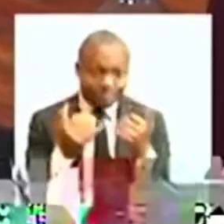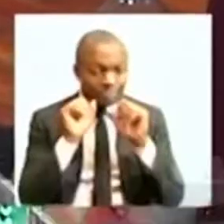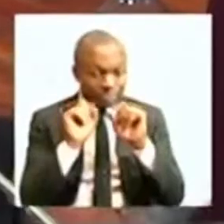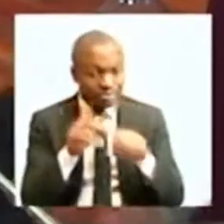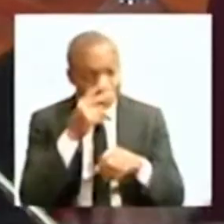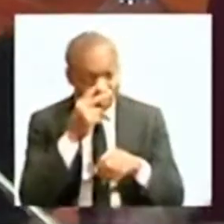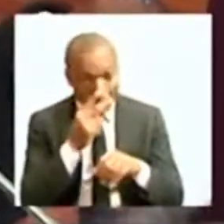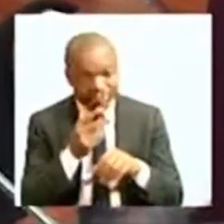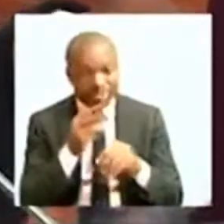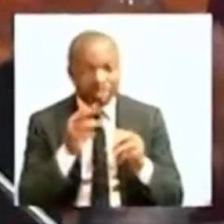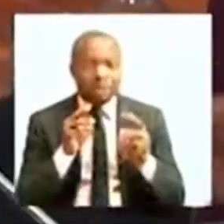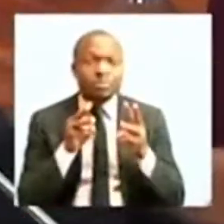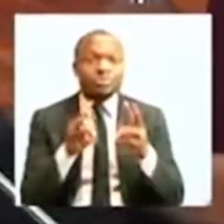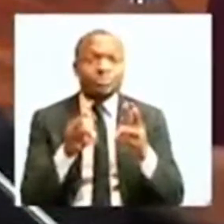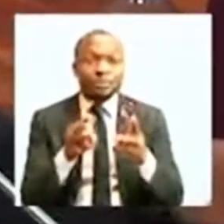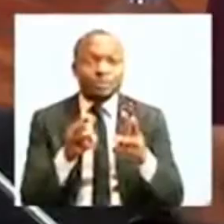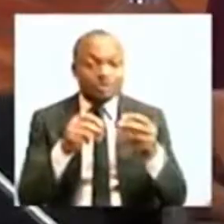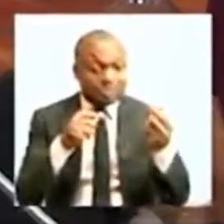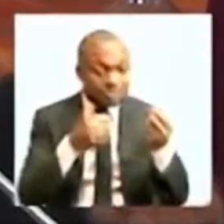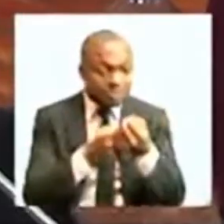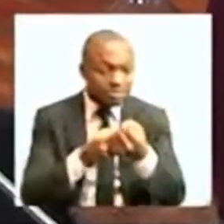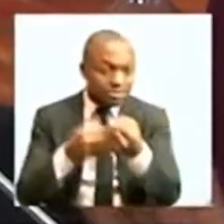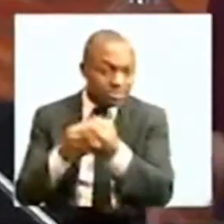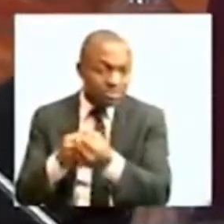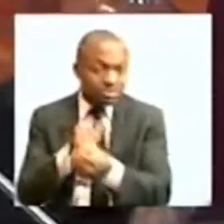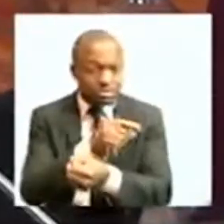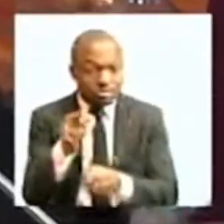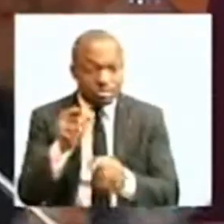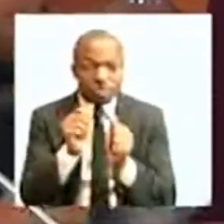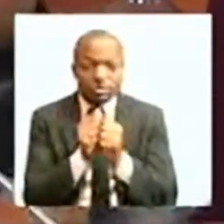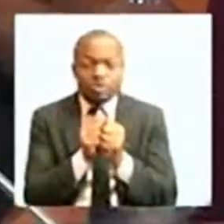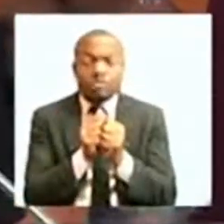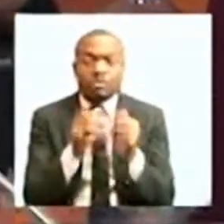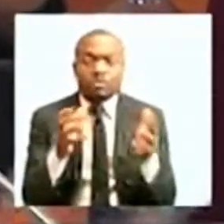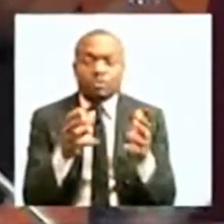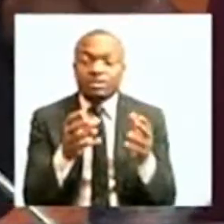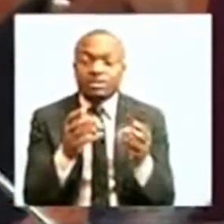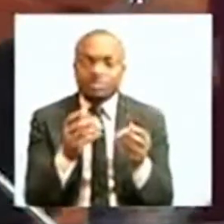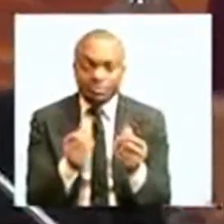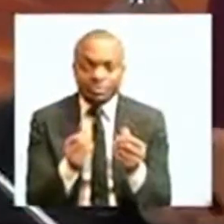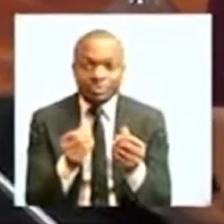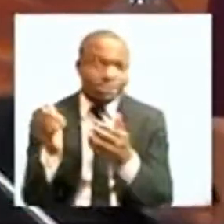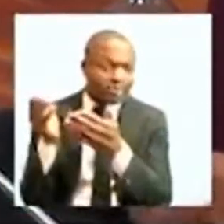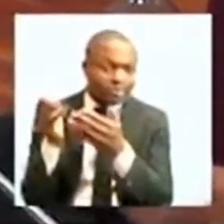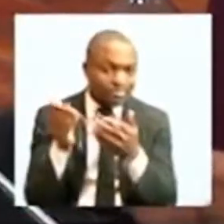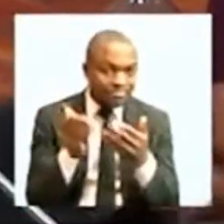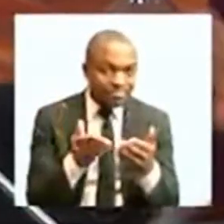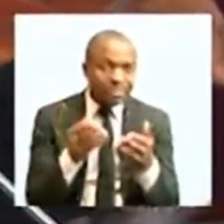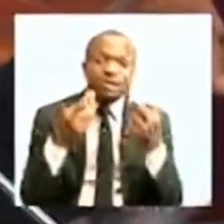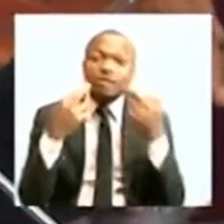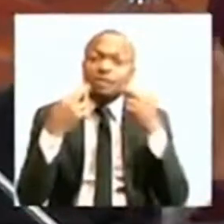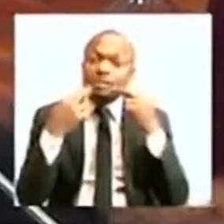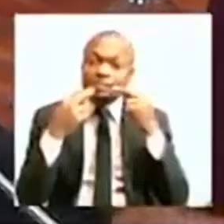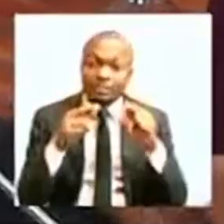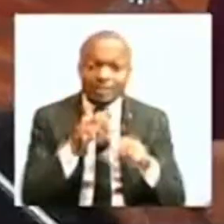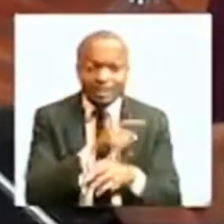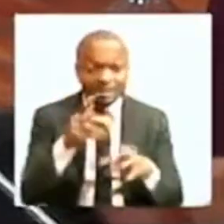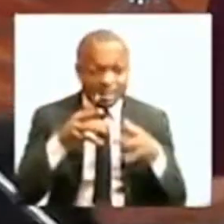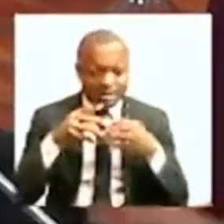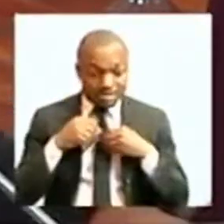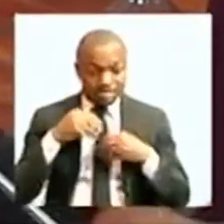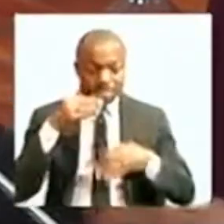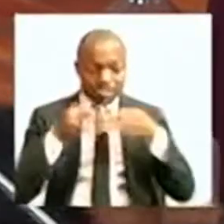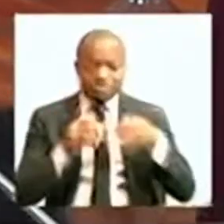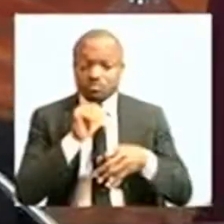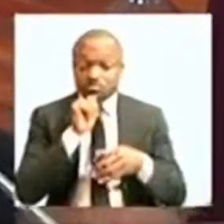approach to only funding those without money is bearing fruit, in the sense that they are recognizing that if we don't spend